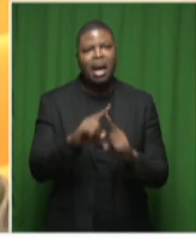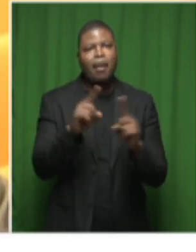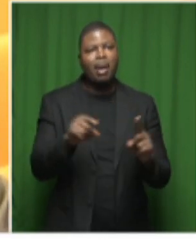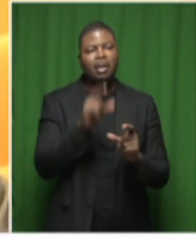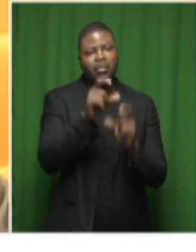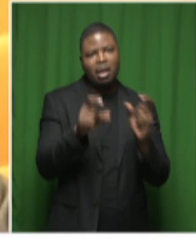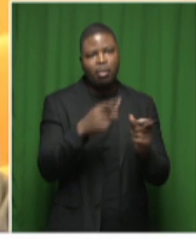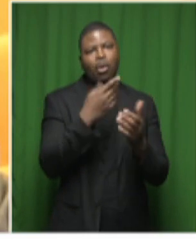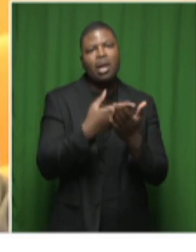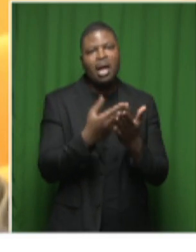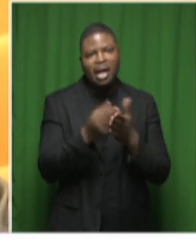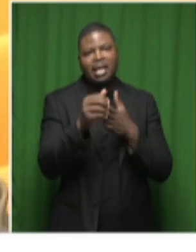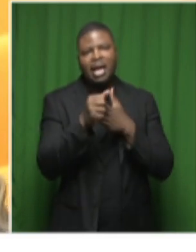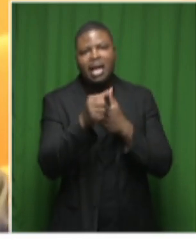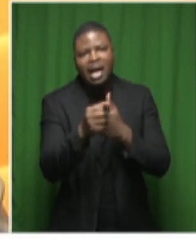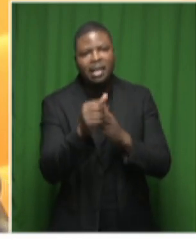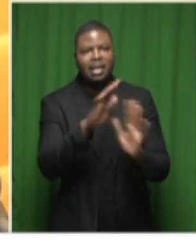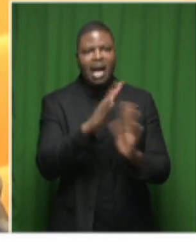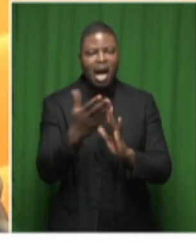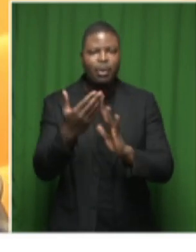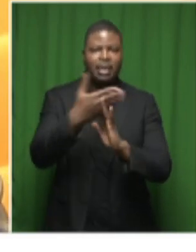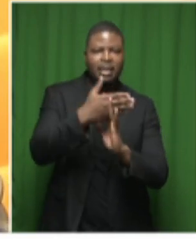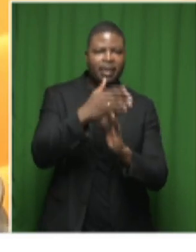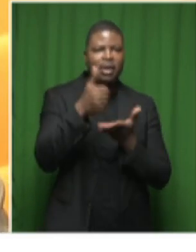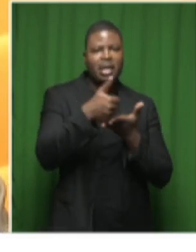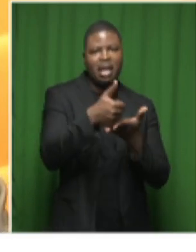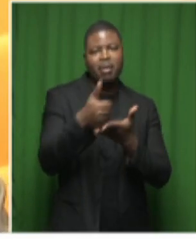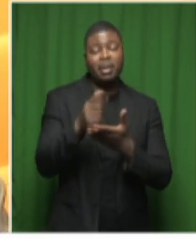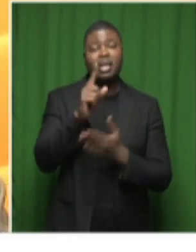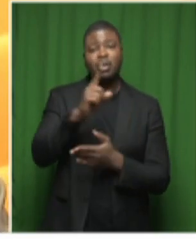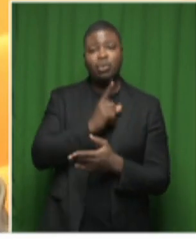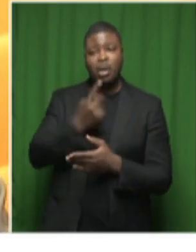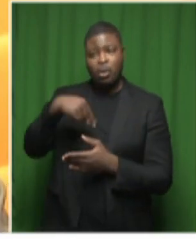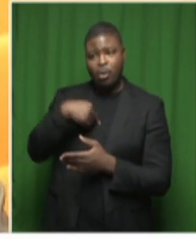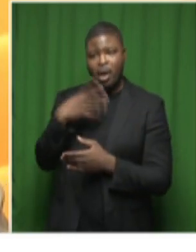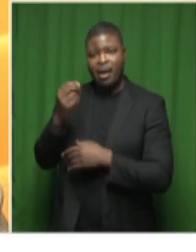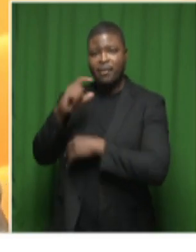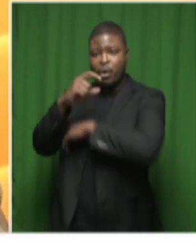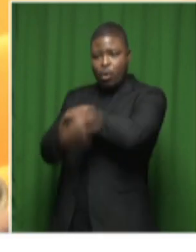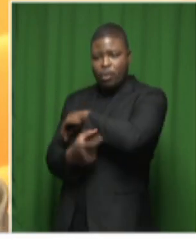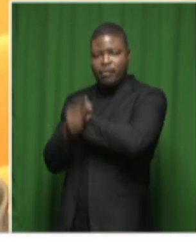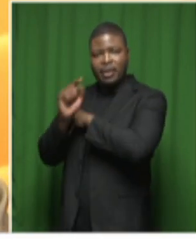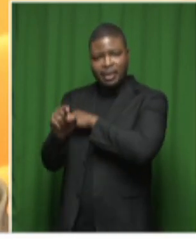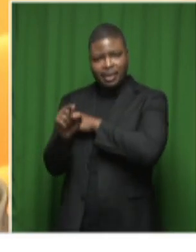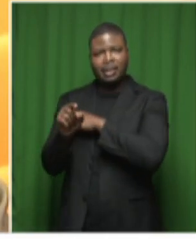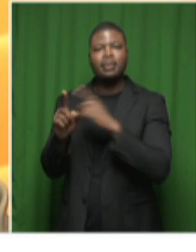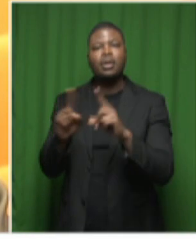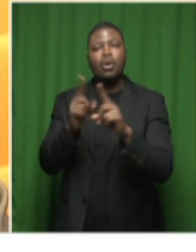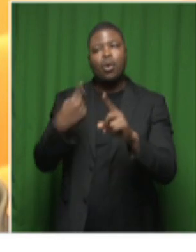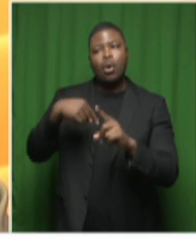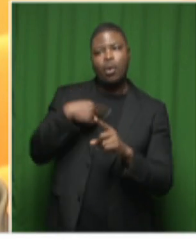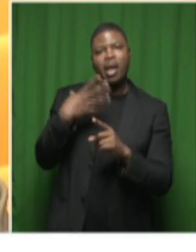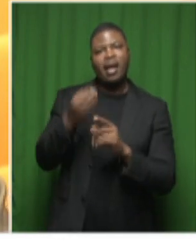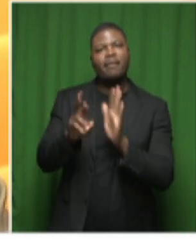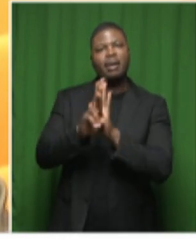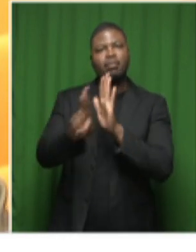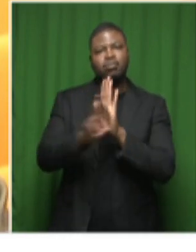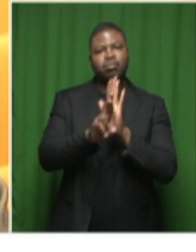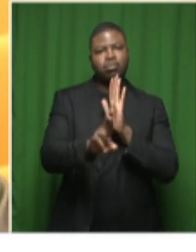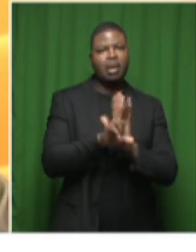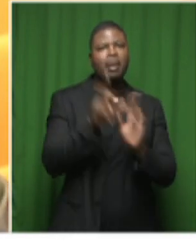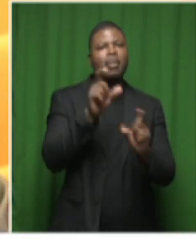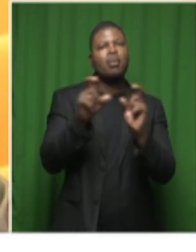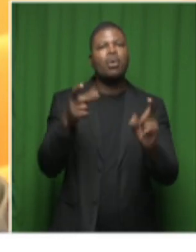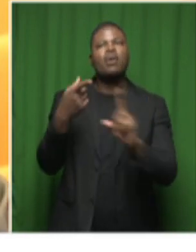the interventions. And that is why we have this conference. At this conference, we have incredible representation from civil